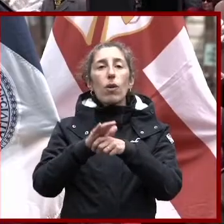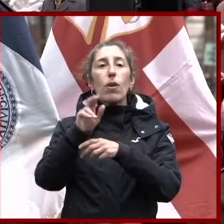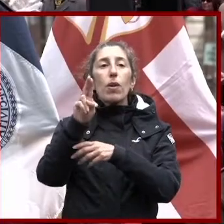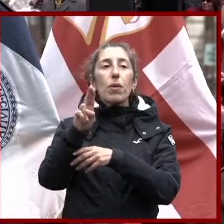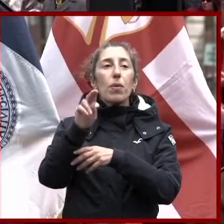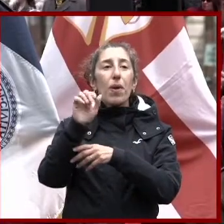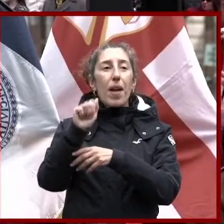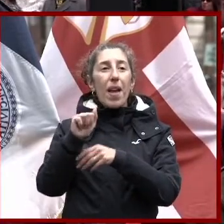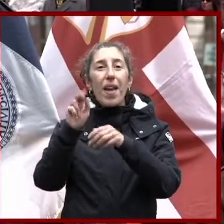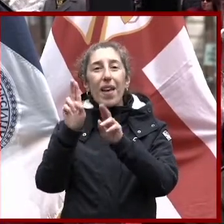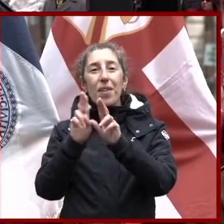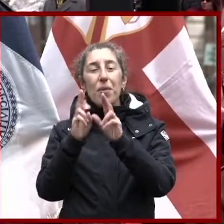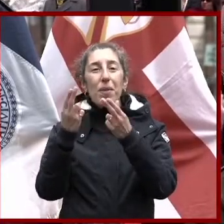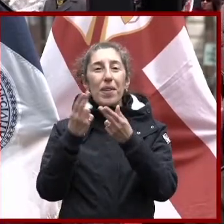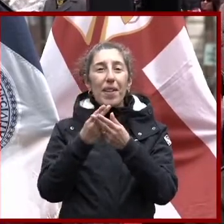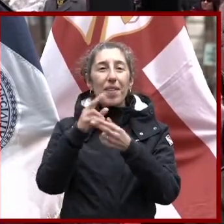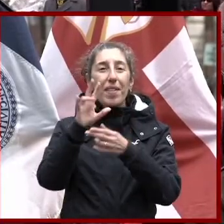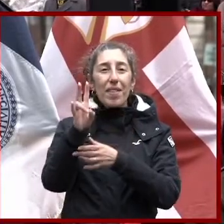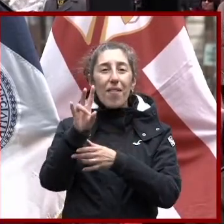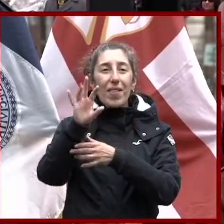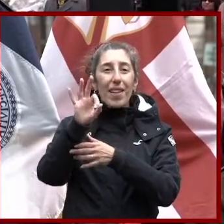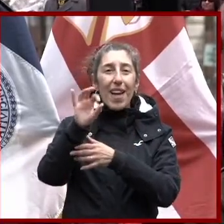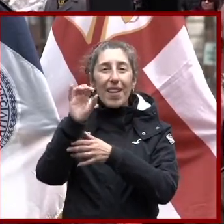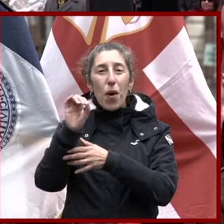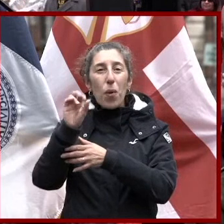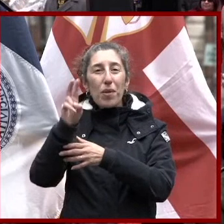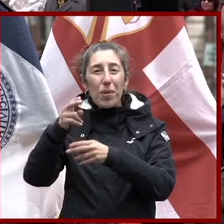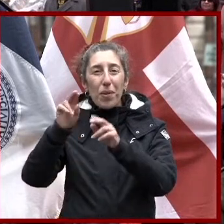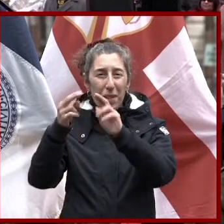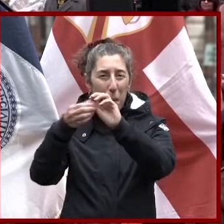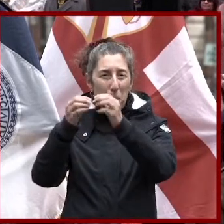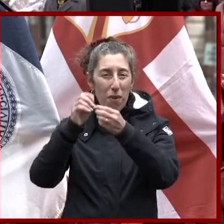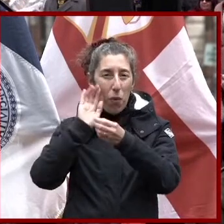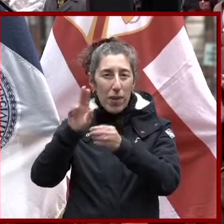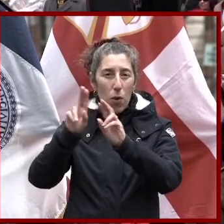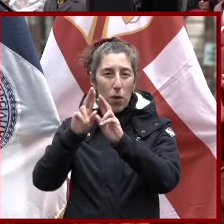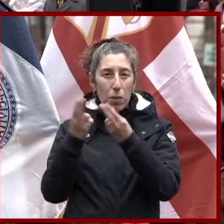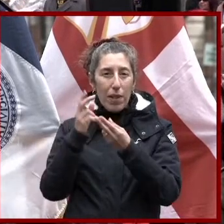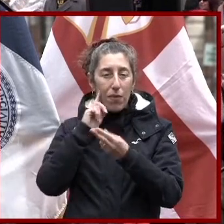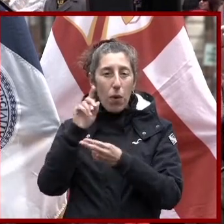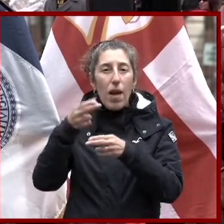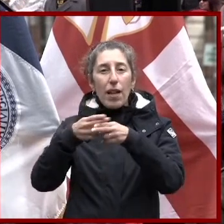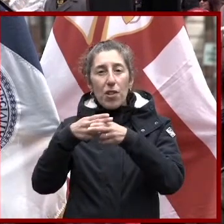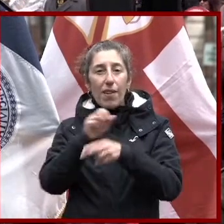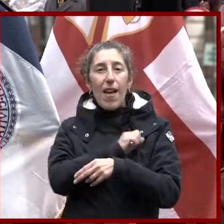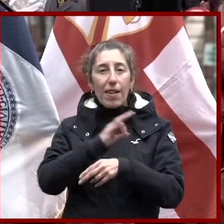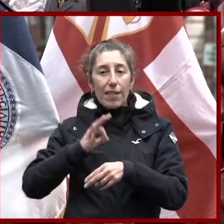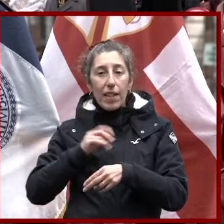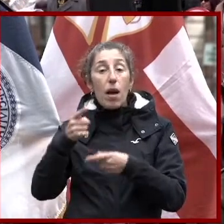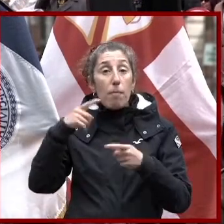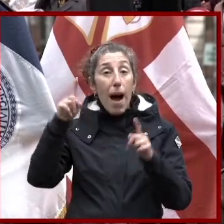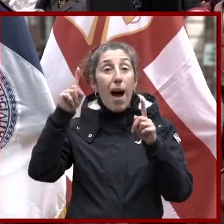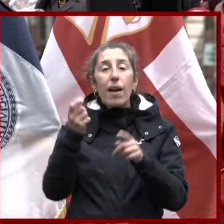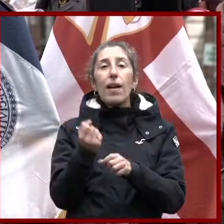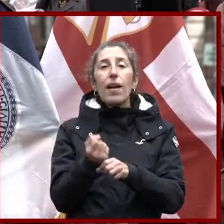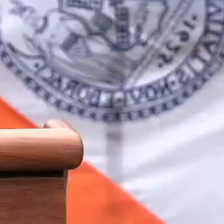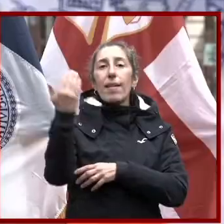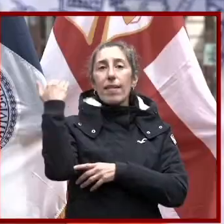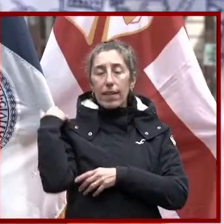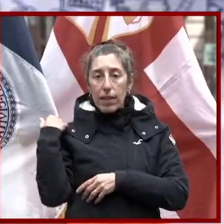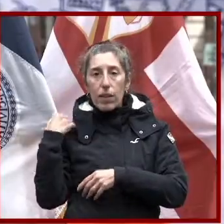7902. Woo! Which successfully negotiated a great contract with the administration last